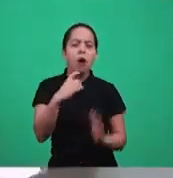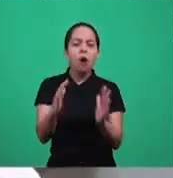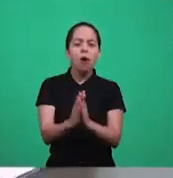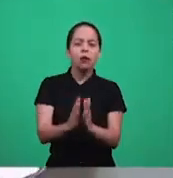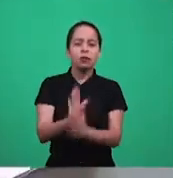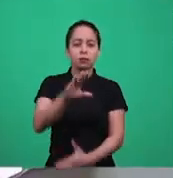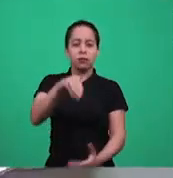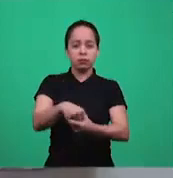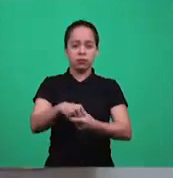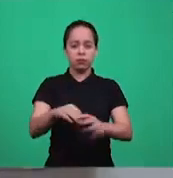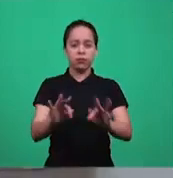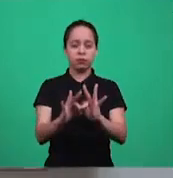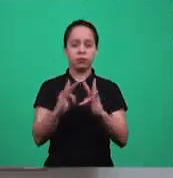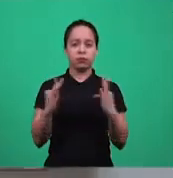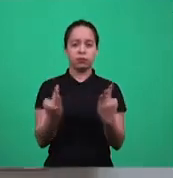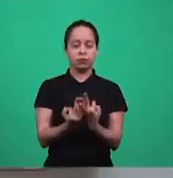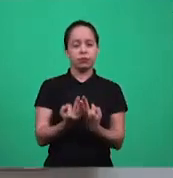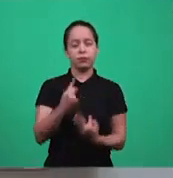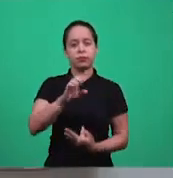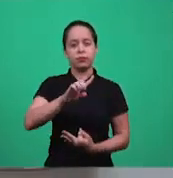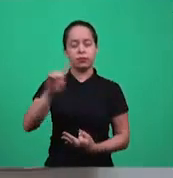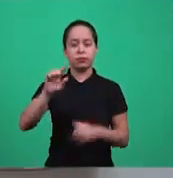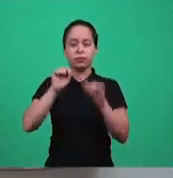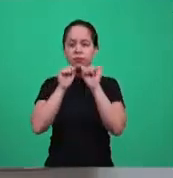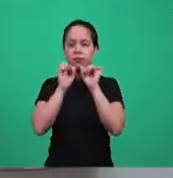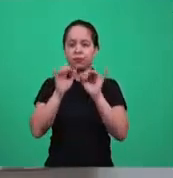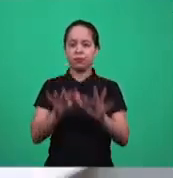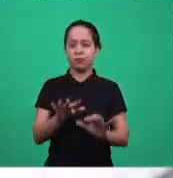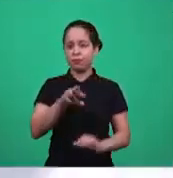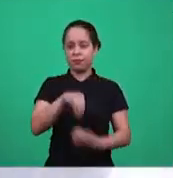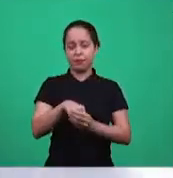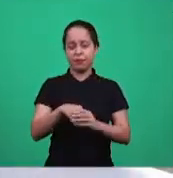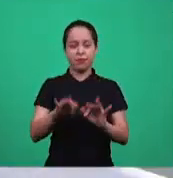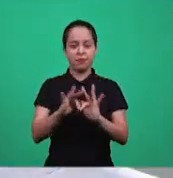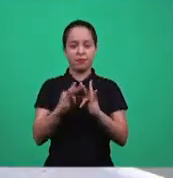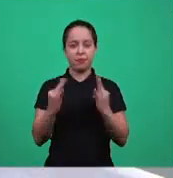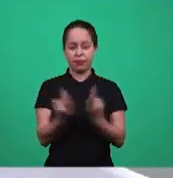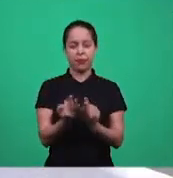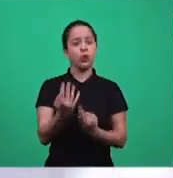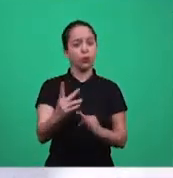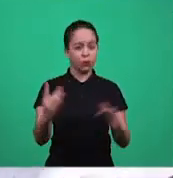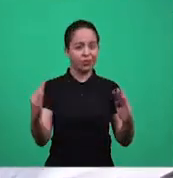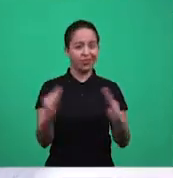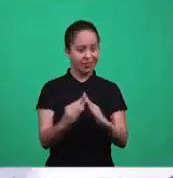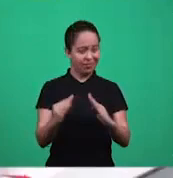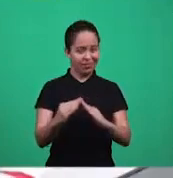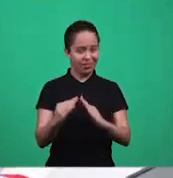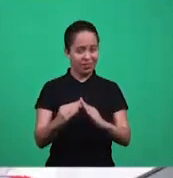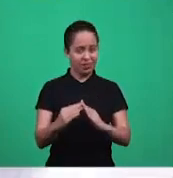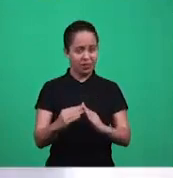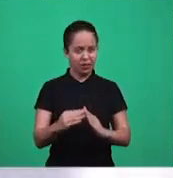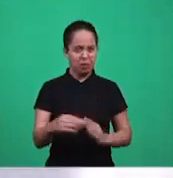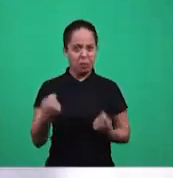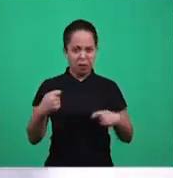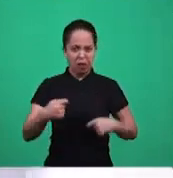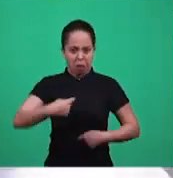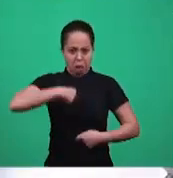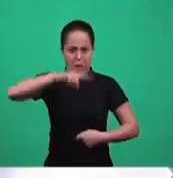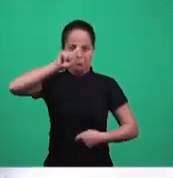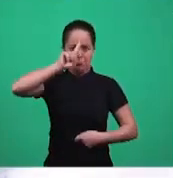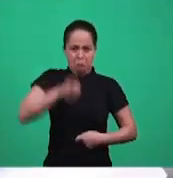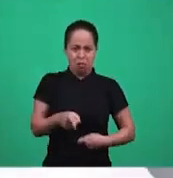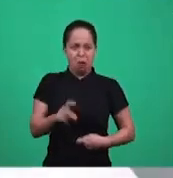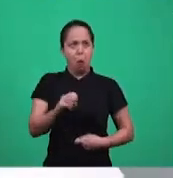Friday, a day which we have a blessing for the families. God is operating in the midst of the household. You don't need my